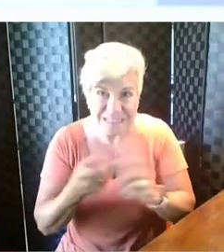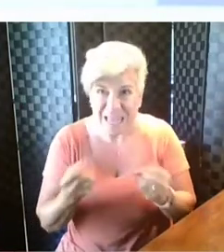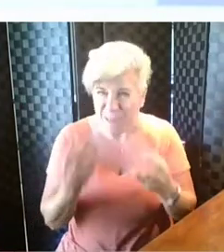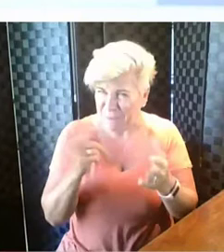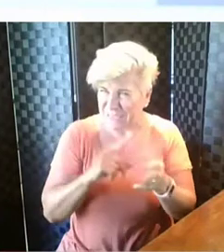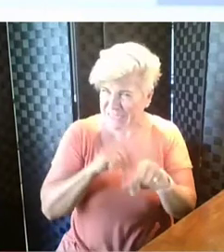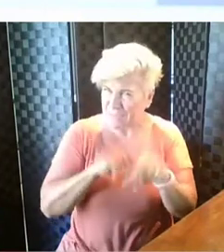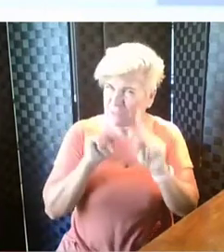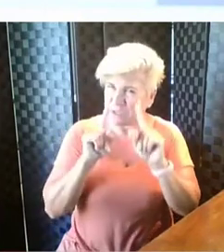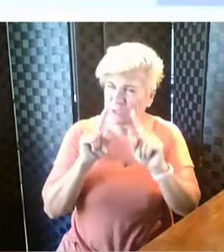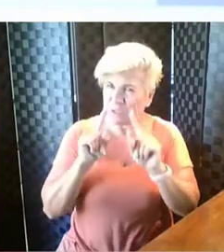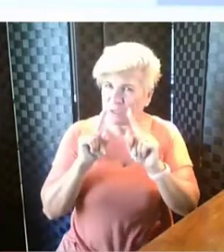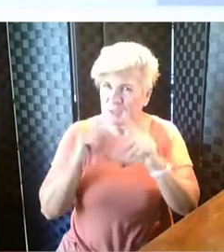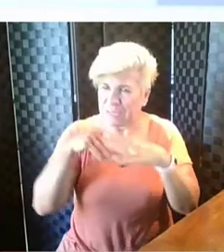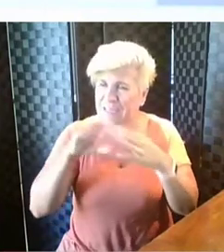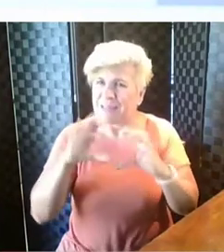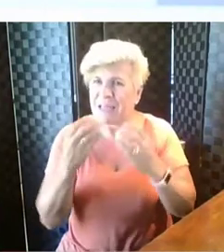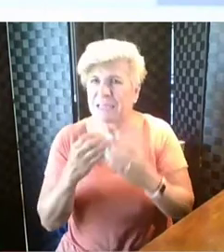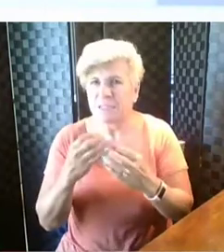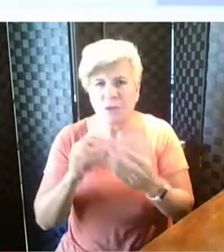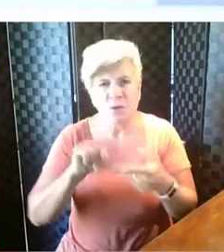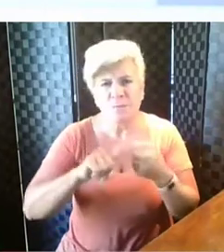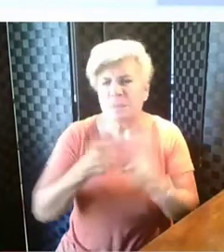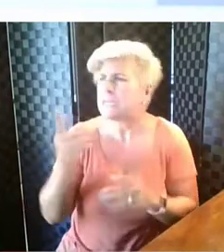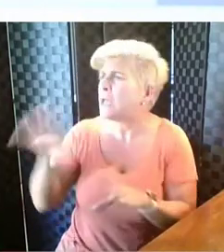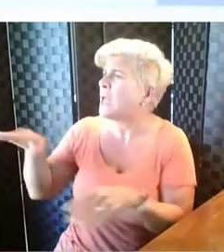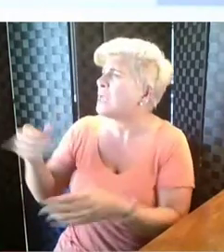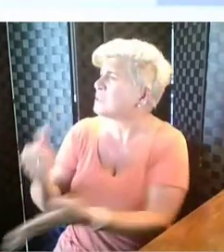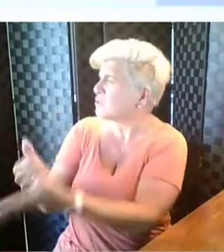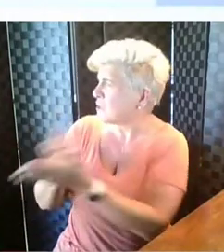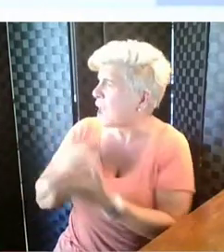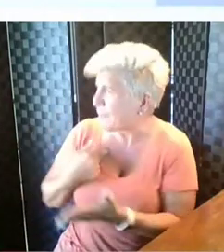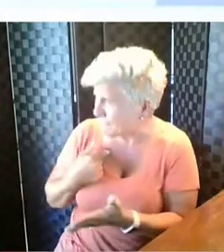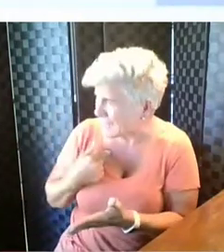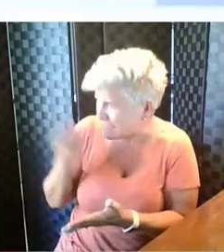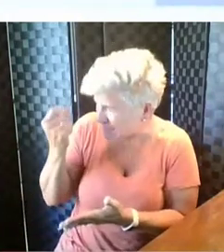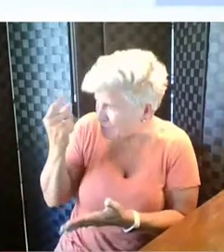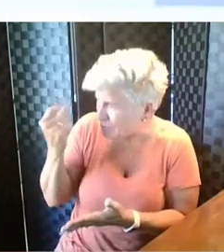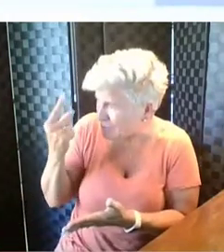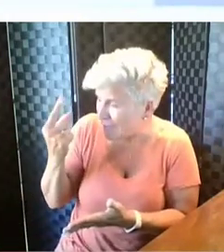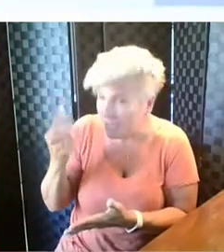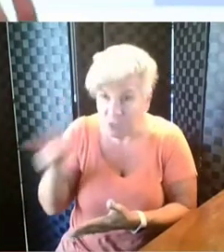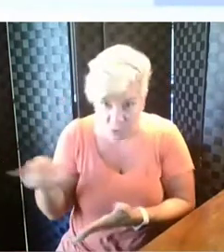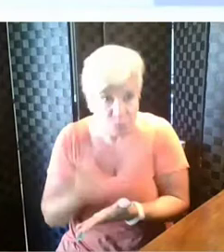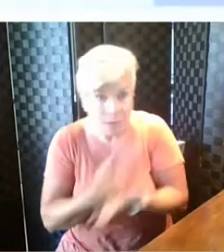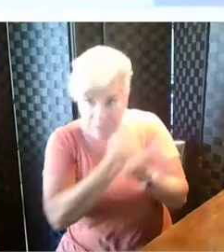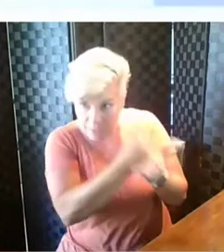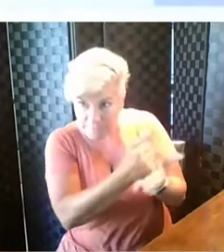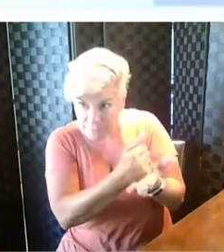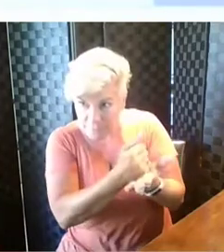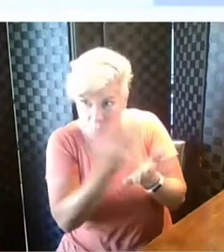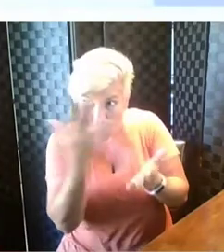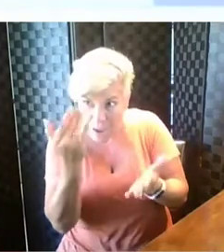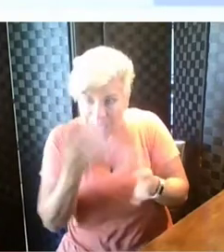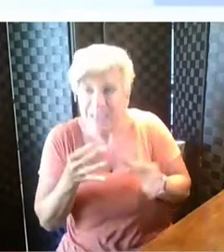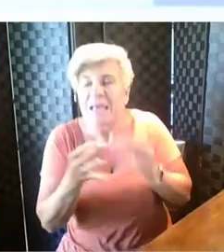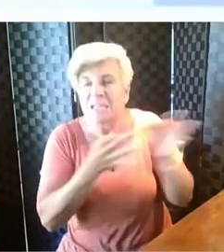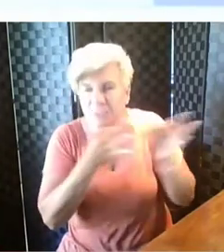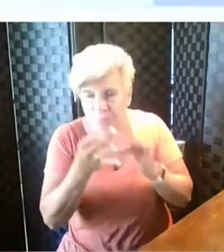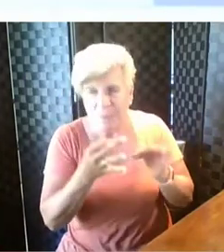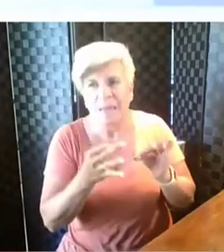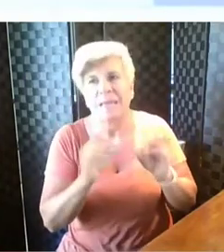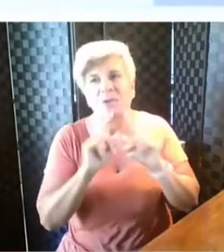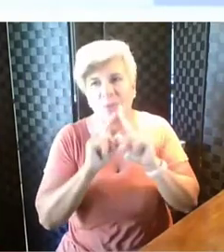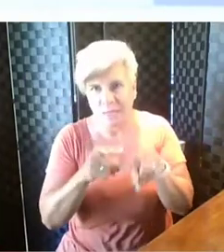been in class and a friend has asked you to help share your work so that they can understand what you're doing? So those are all reasons why we have to explain our